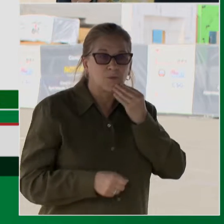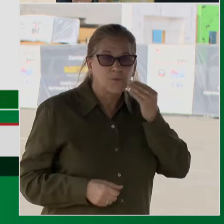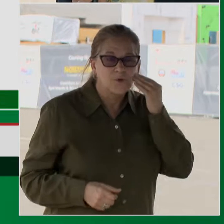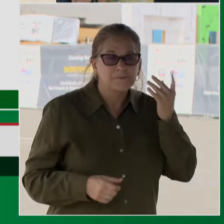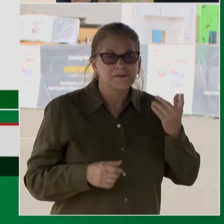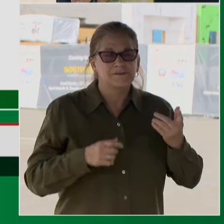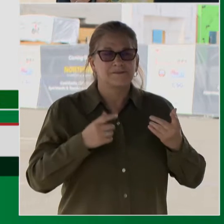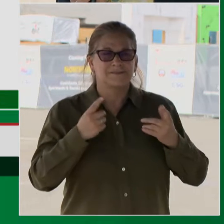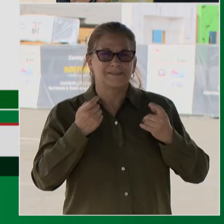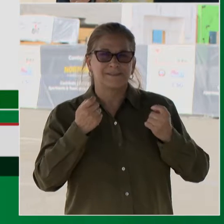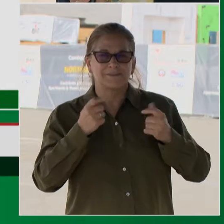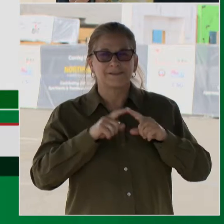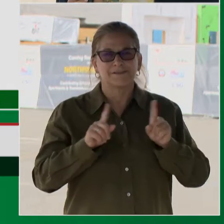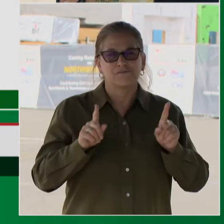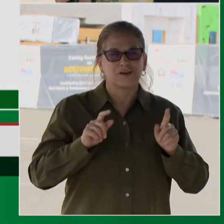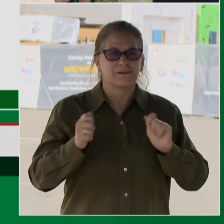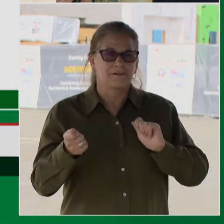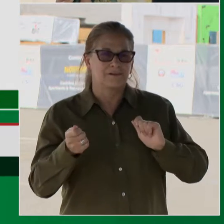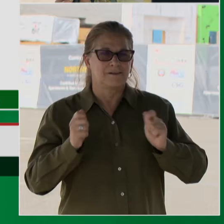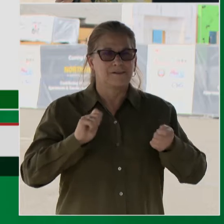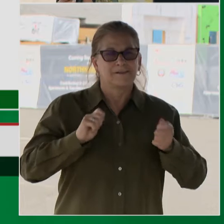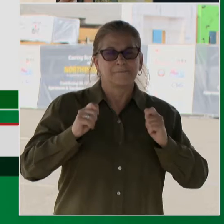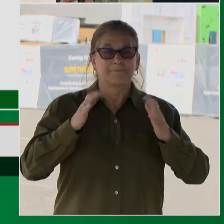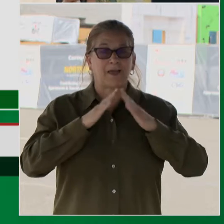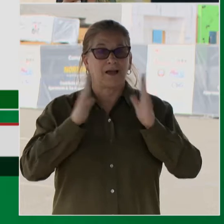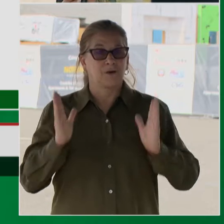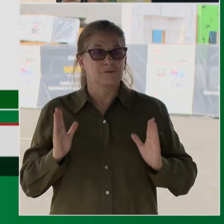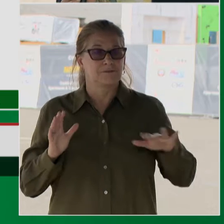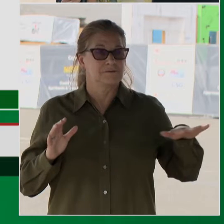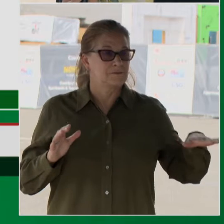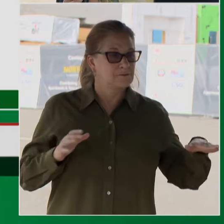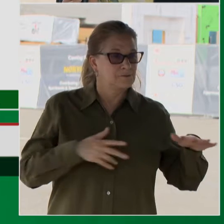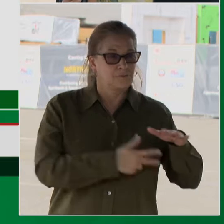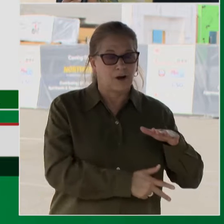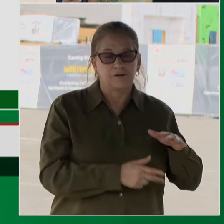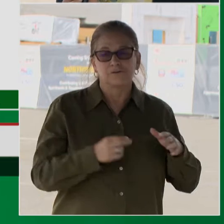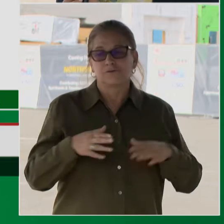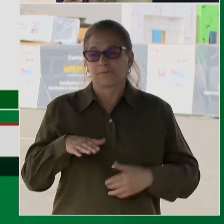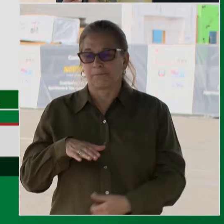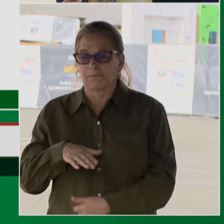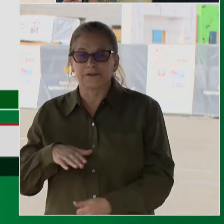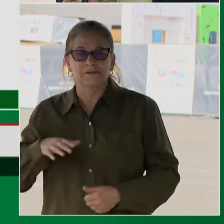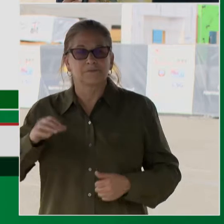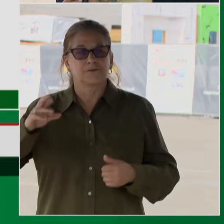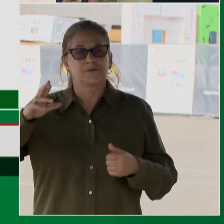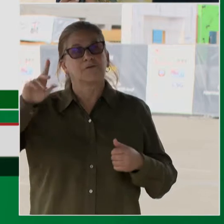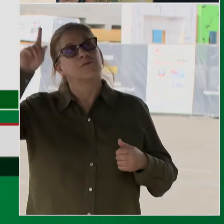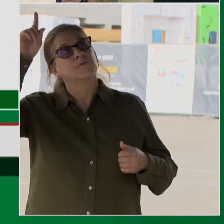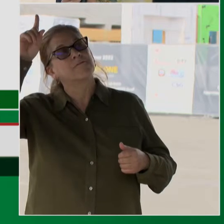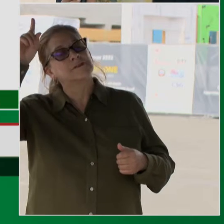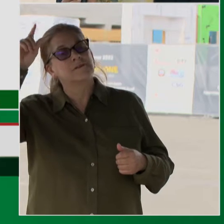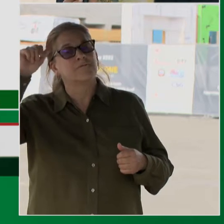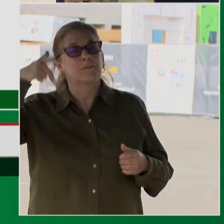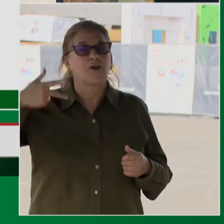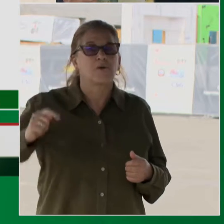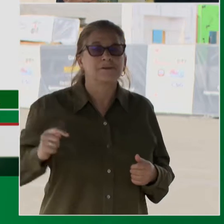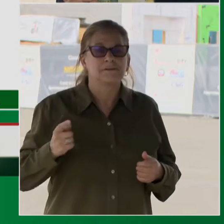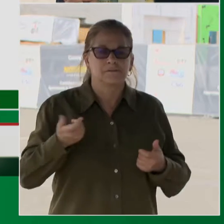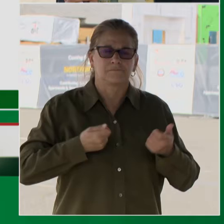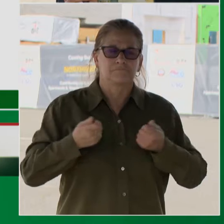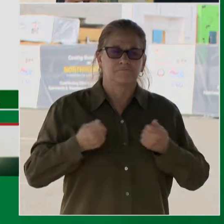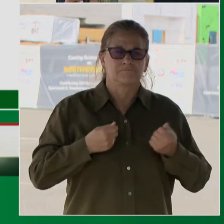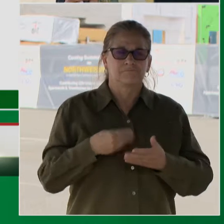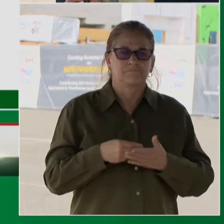this, and we are excited to work with DHCD to pilot it. A couple of other